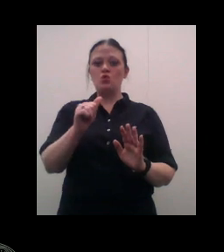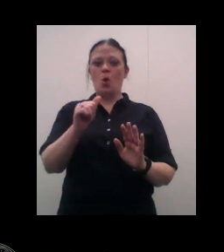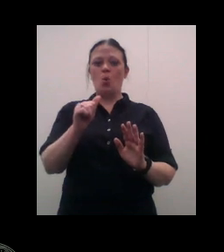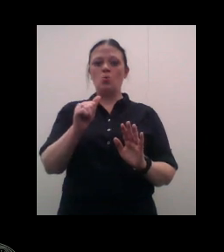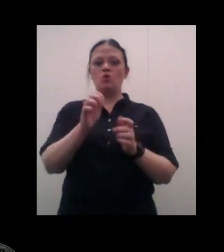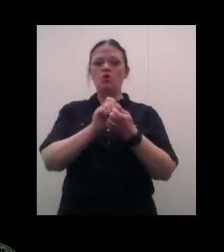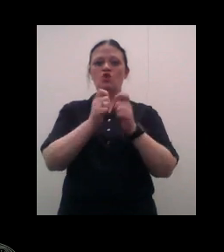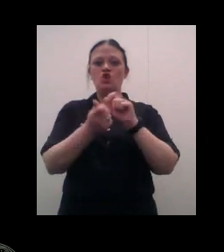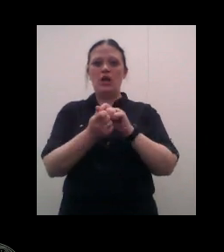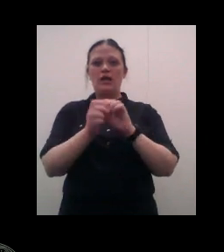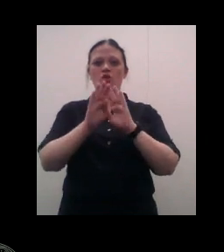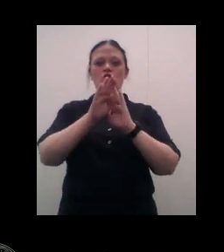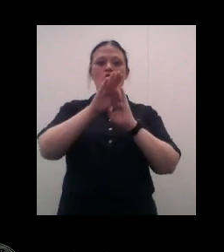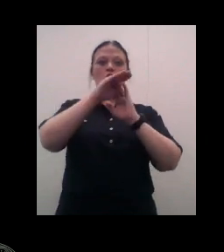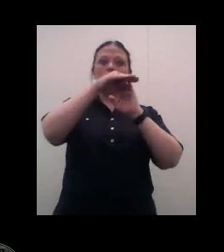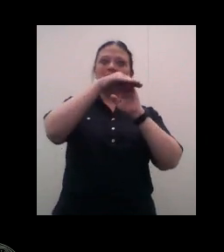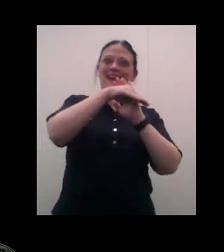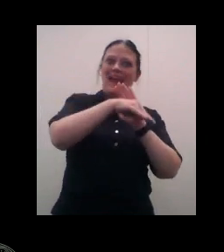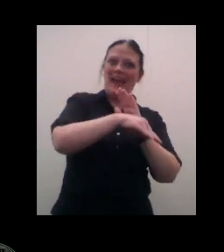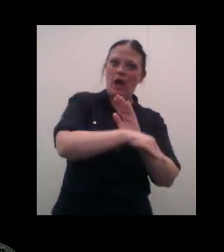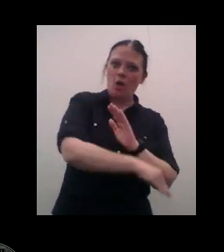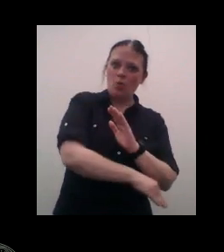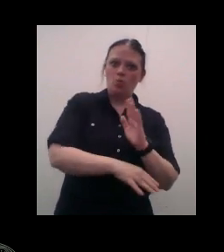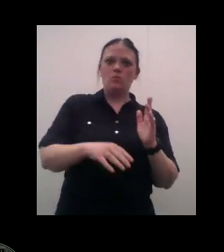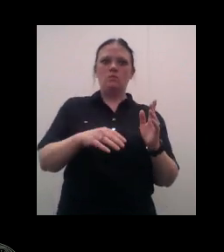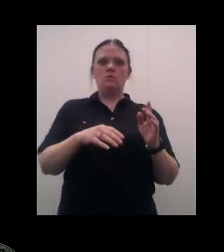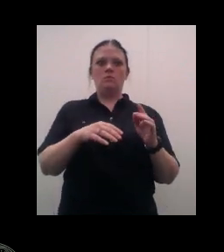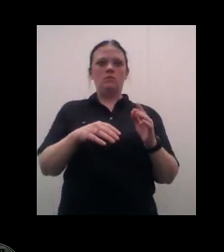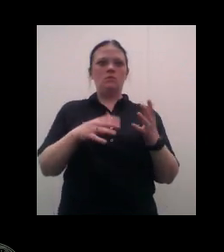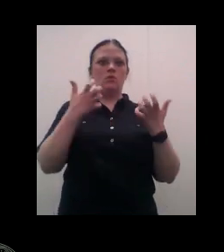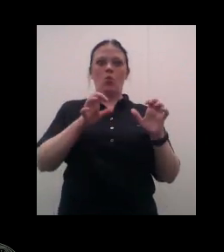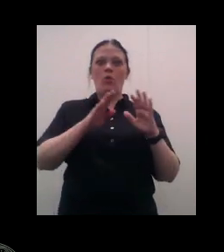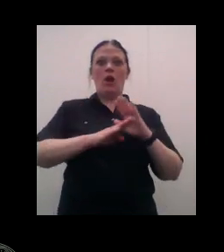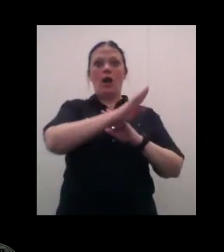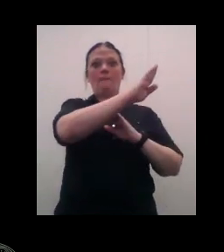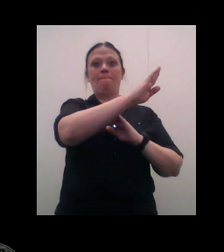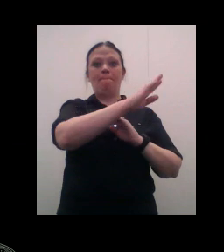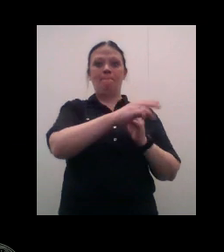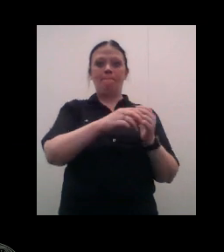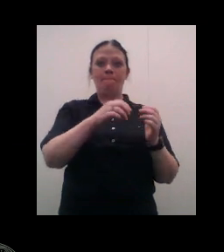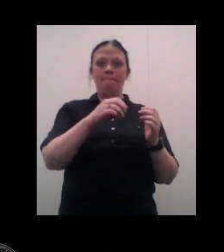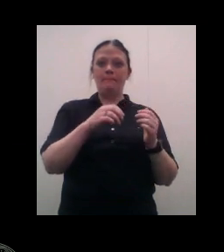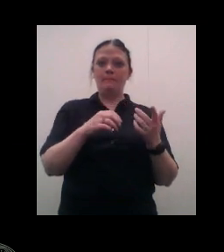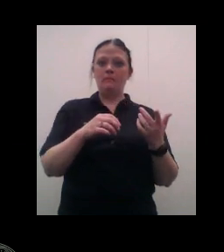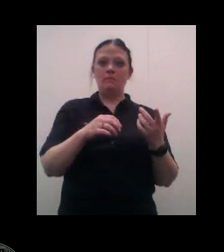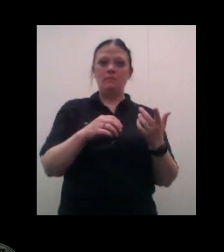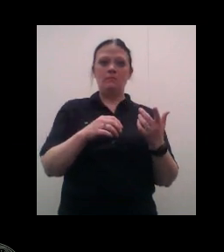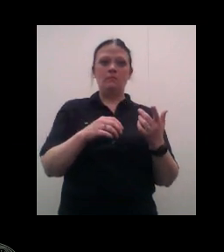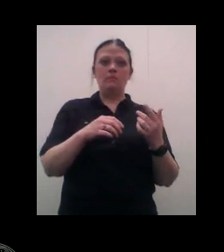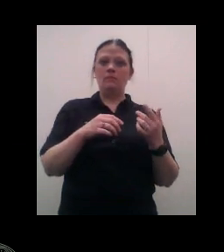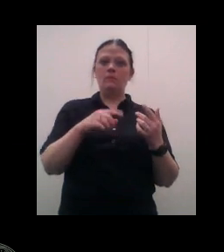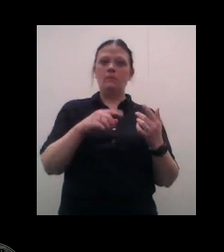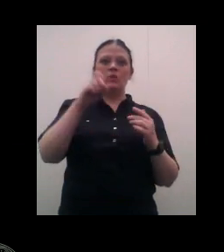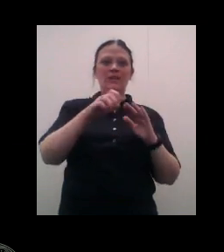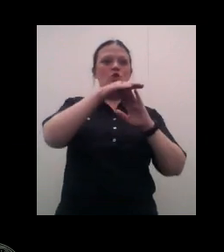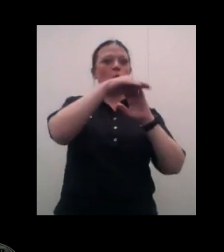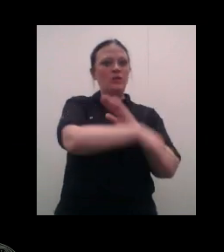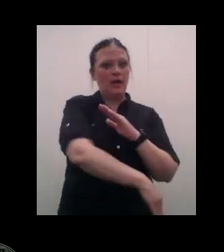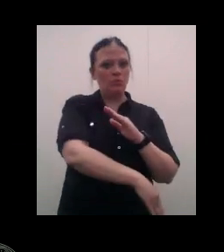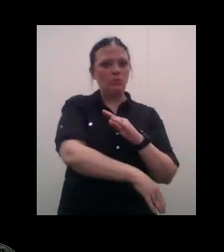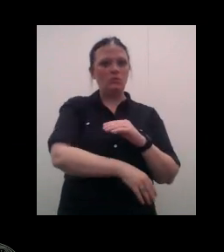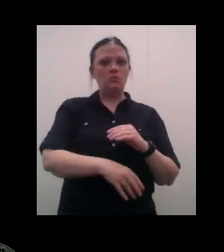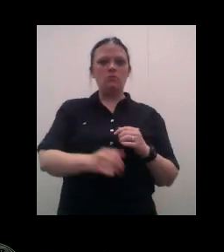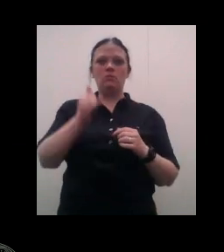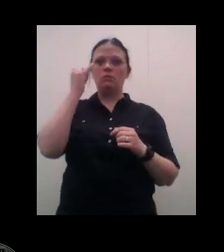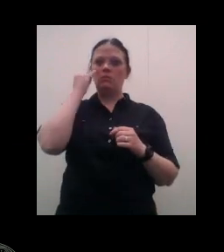other direction, the downward trend, instead of going like this, with that little tail, we need to go like this. And if we're not headed in